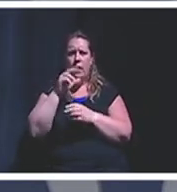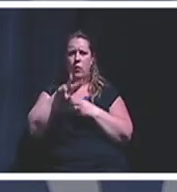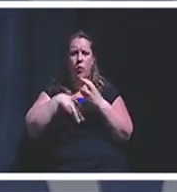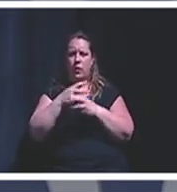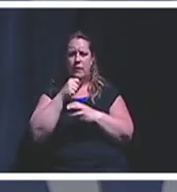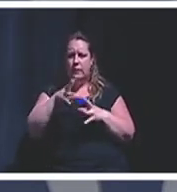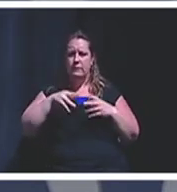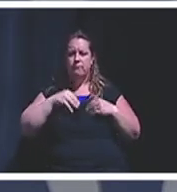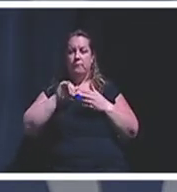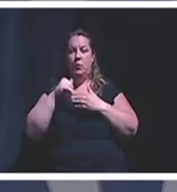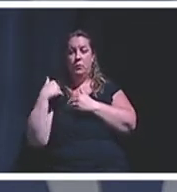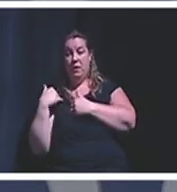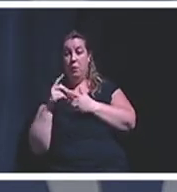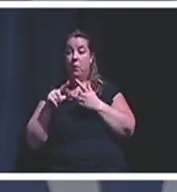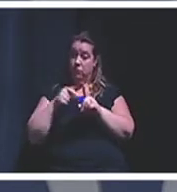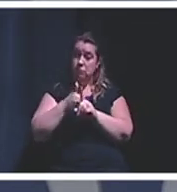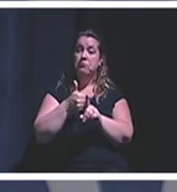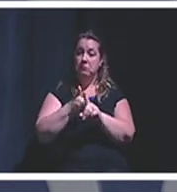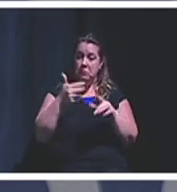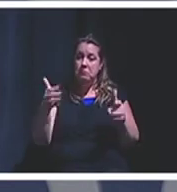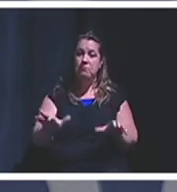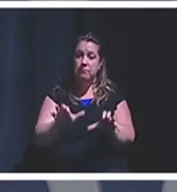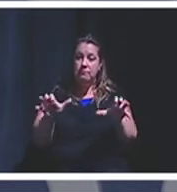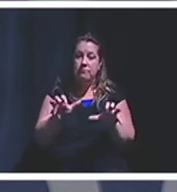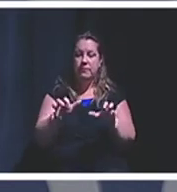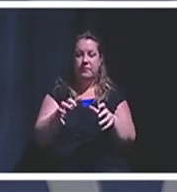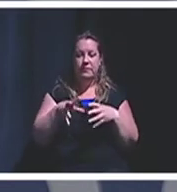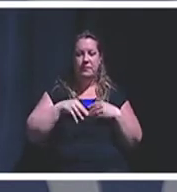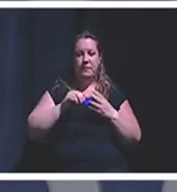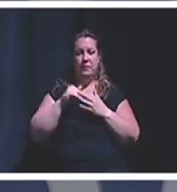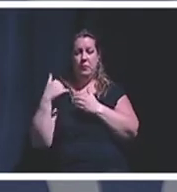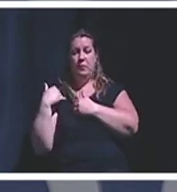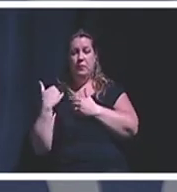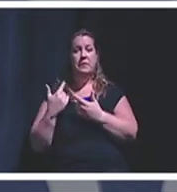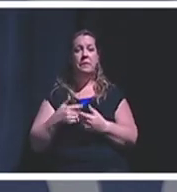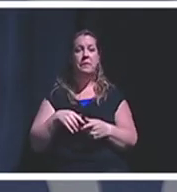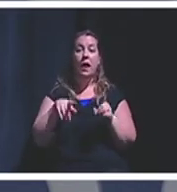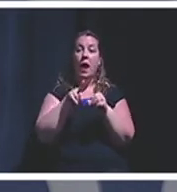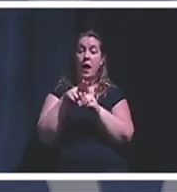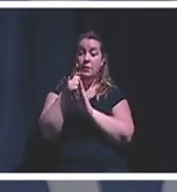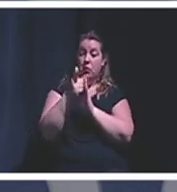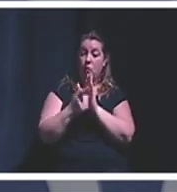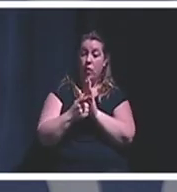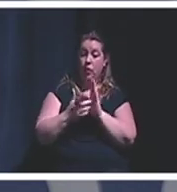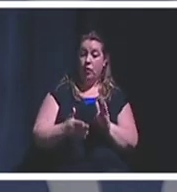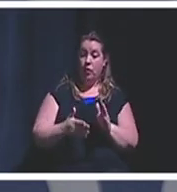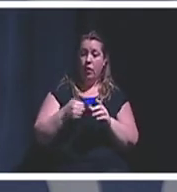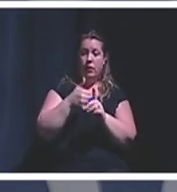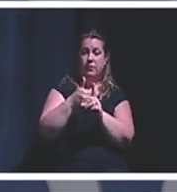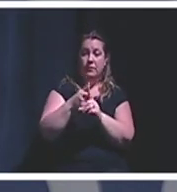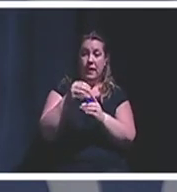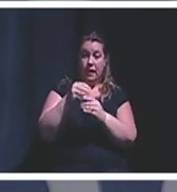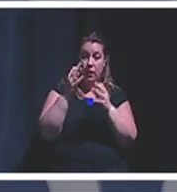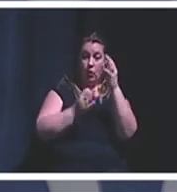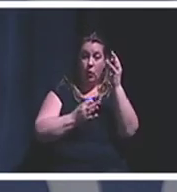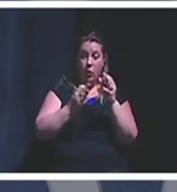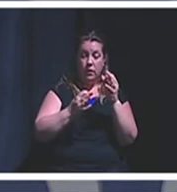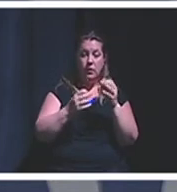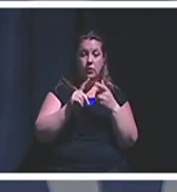lawyer, you are an officer of the court. You will take an oath to uphold the